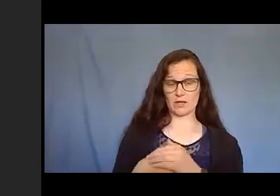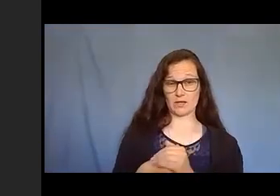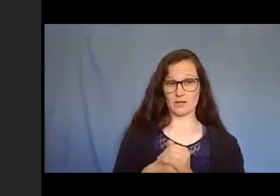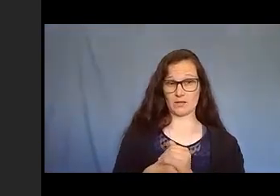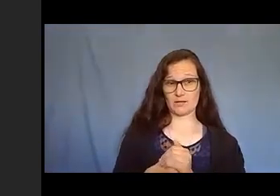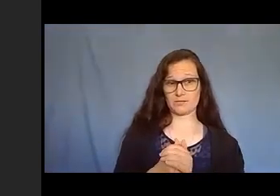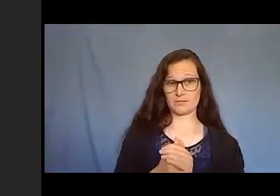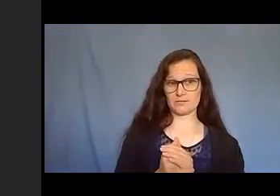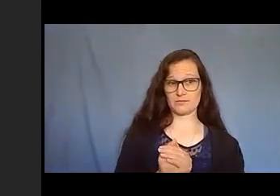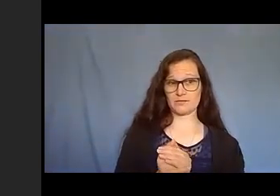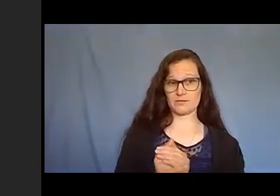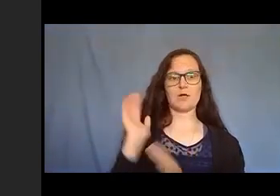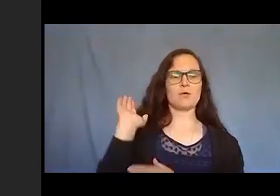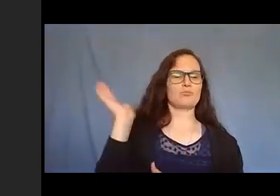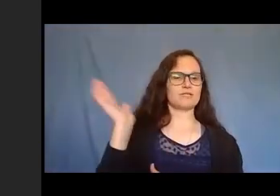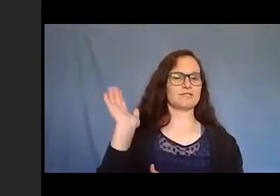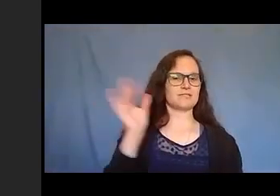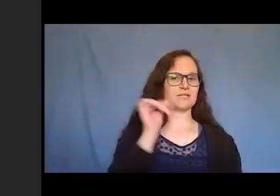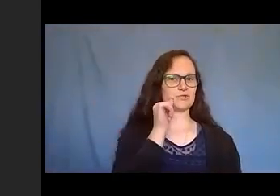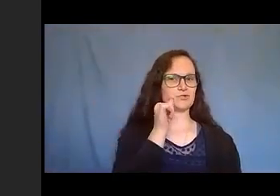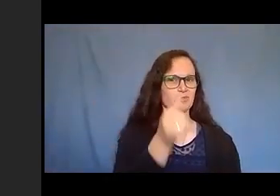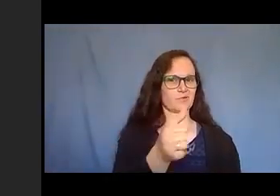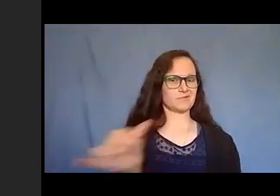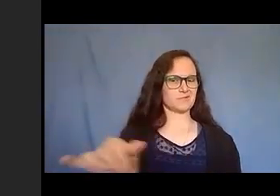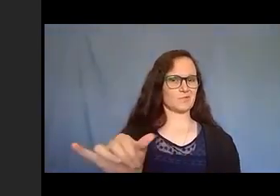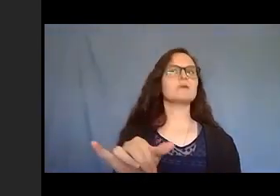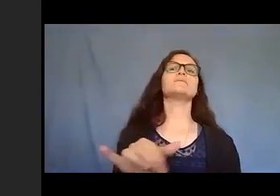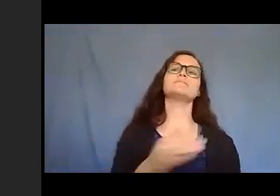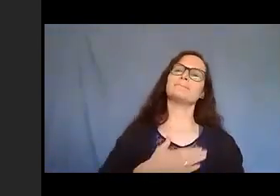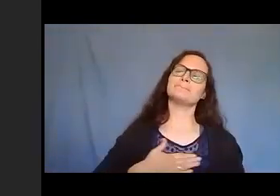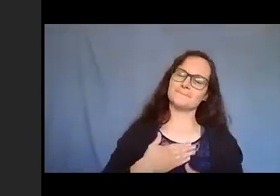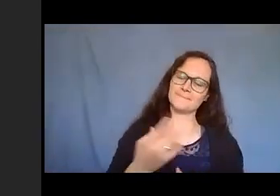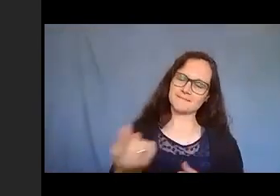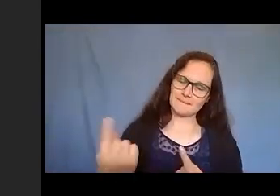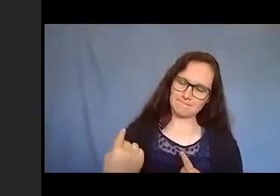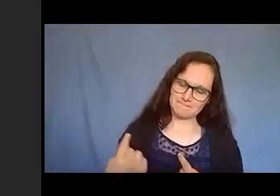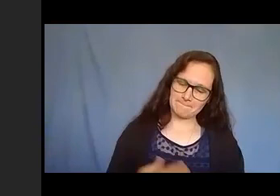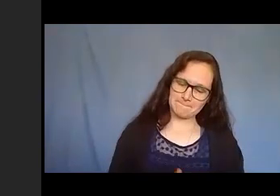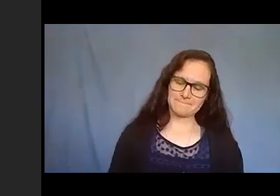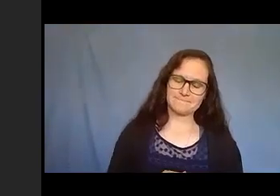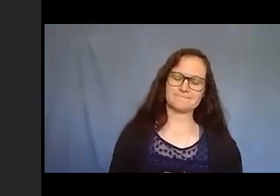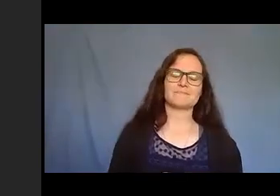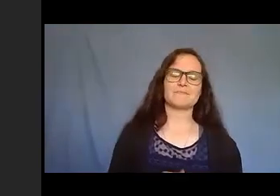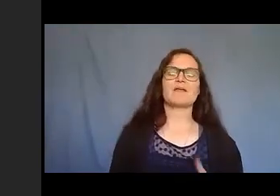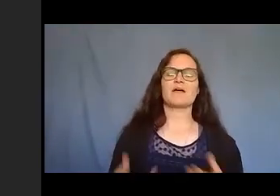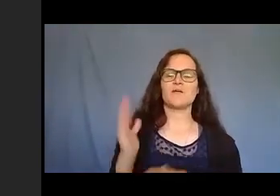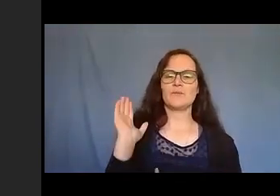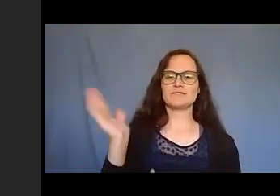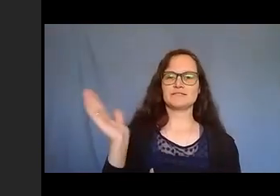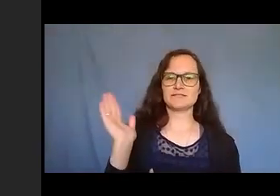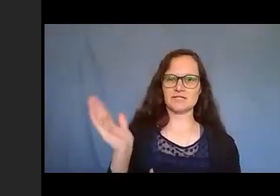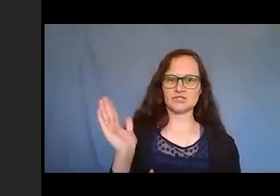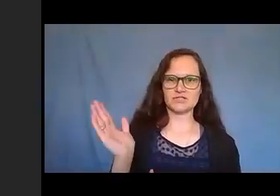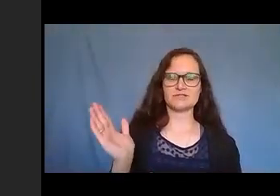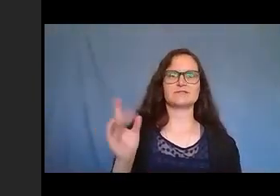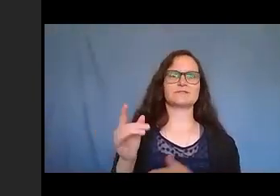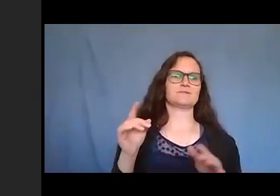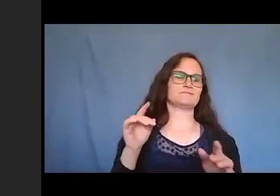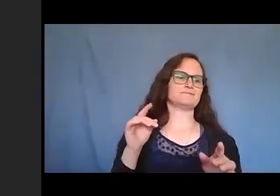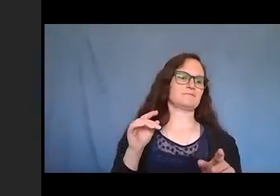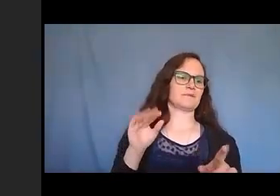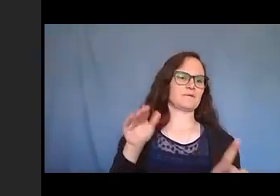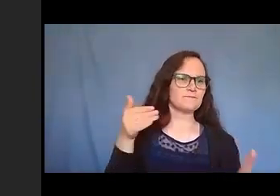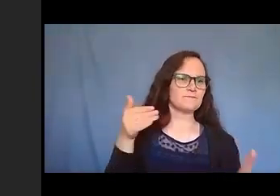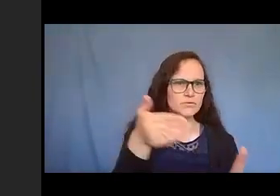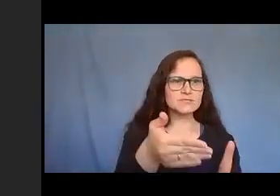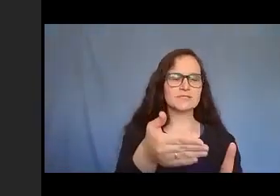list of presentations that will be taking place tomorrow as well. Lots of presentations focusing on agriculture, as well